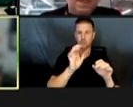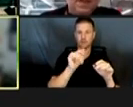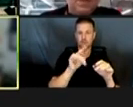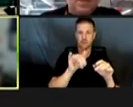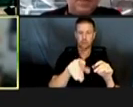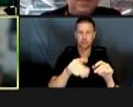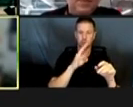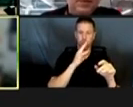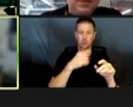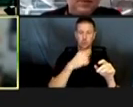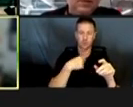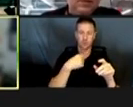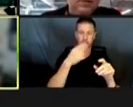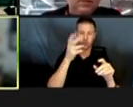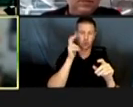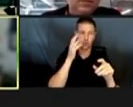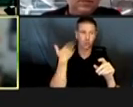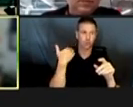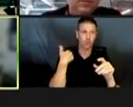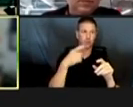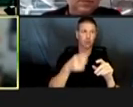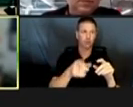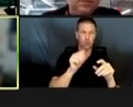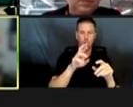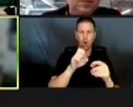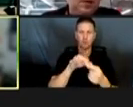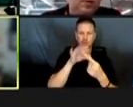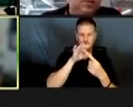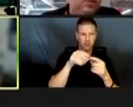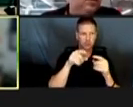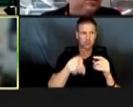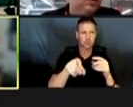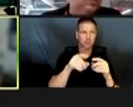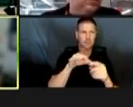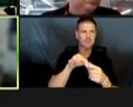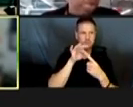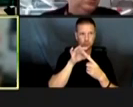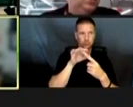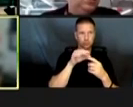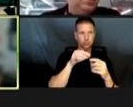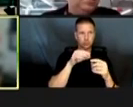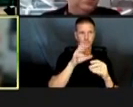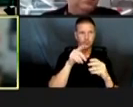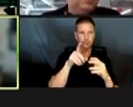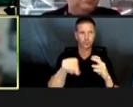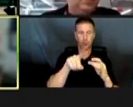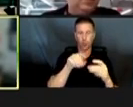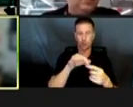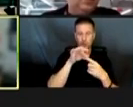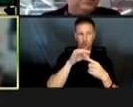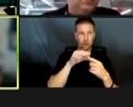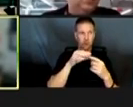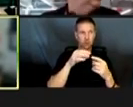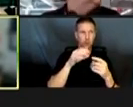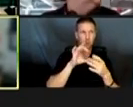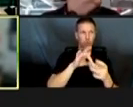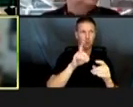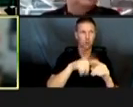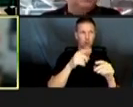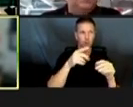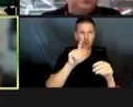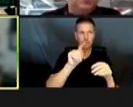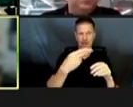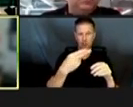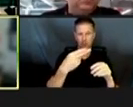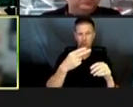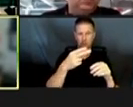about is that there are exemptions. There's meaningful exemptions. And those exemptions largely pertain to townhouses.